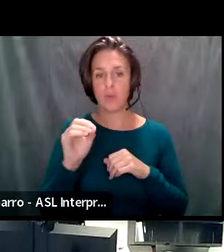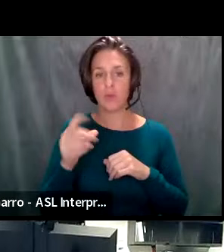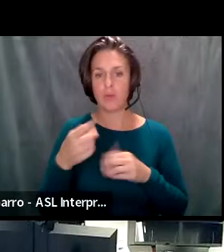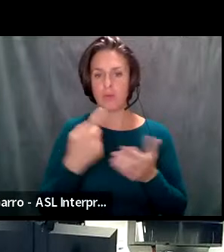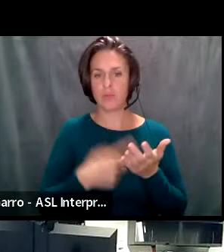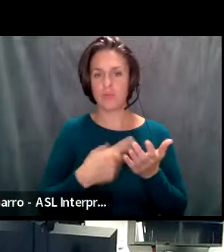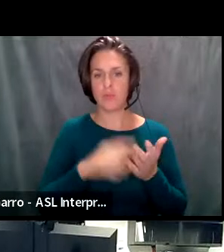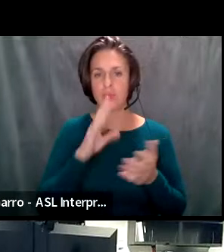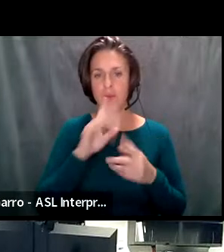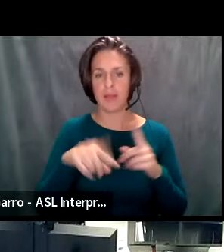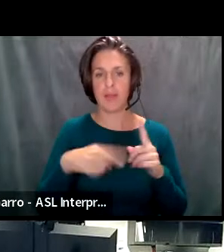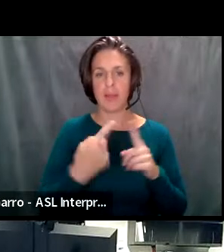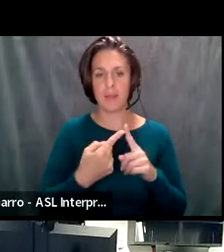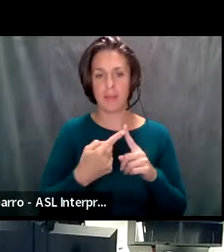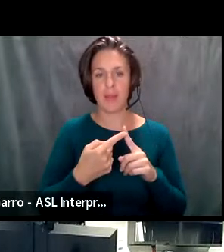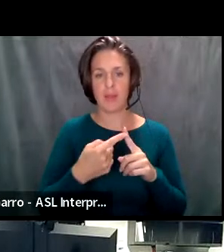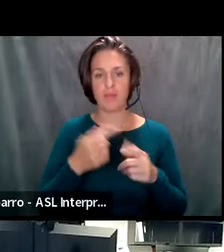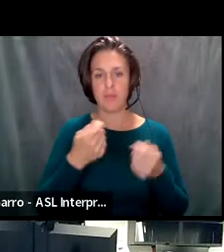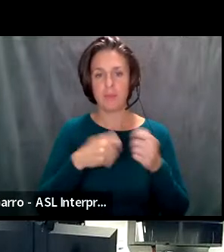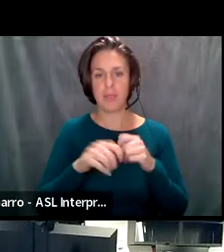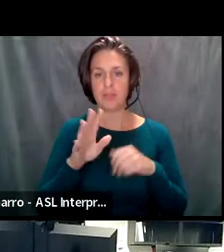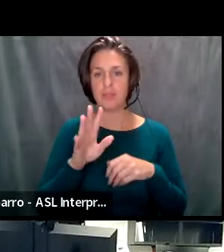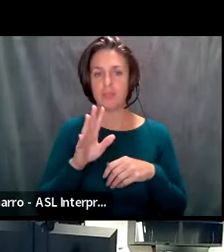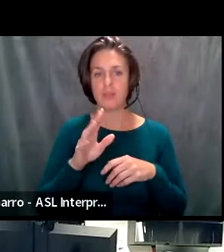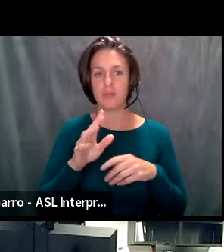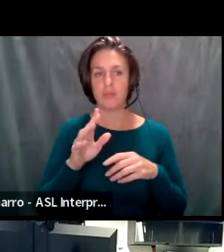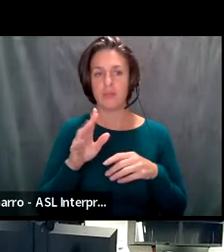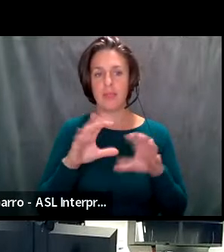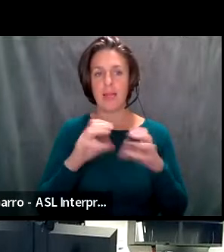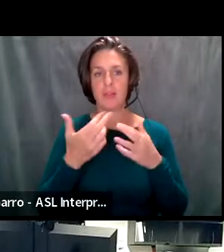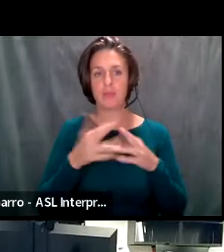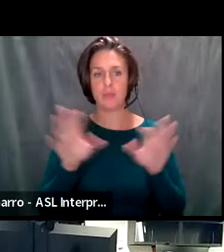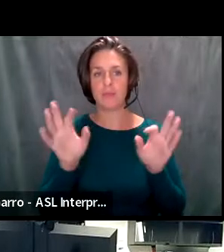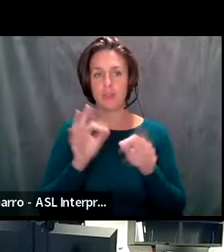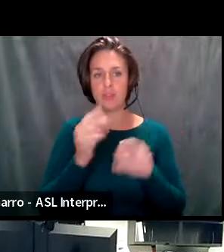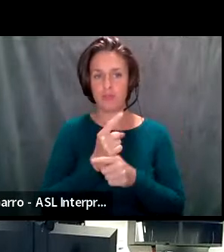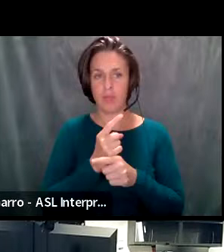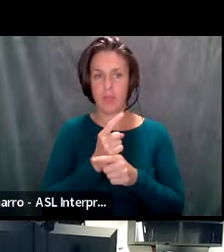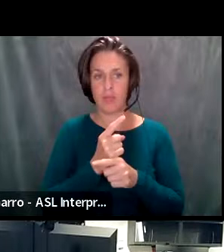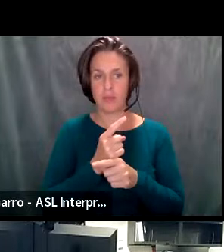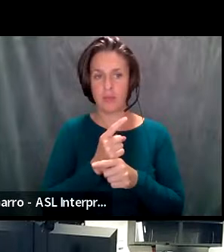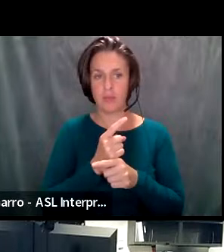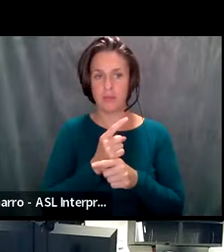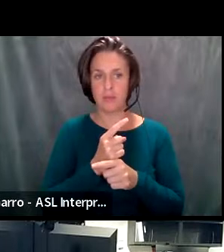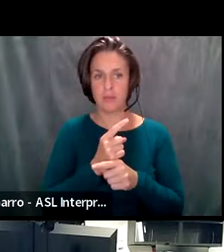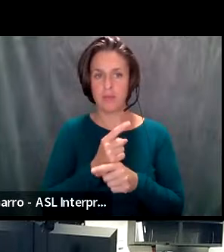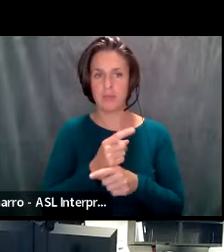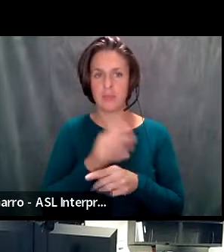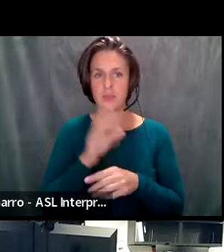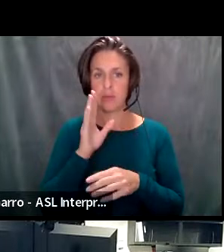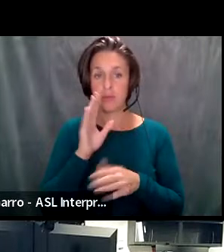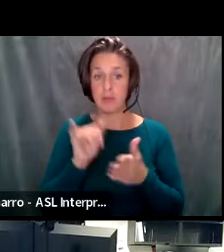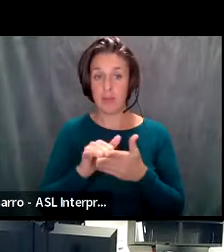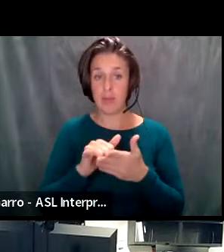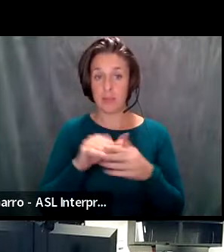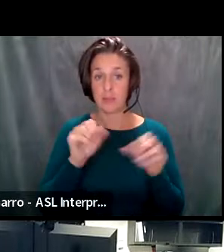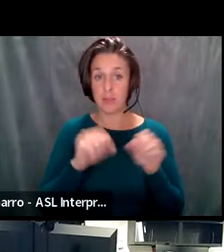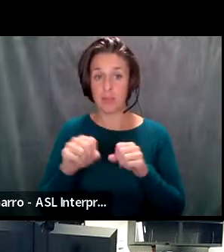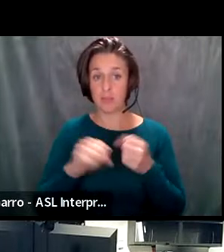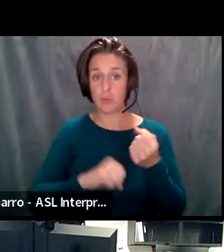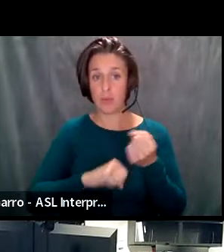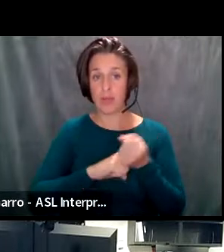about replacing the classroom furniture, is that right? Correct. Would it be possible to advocate